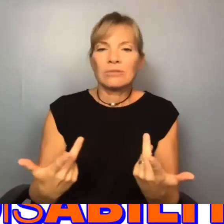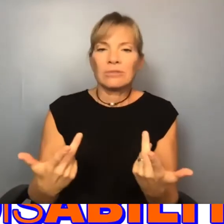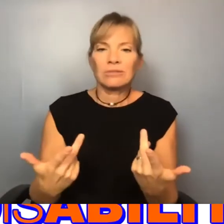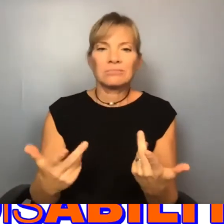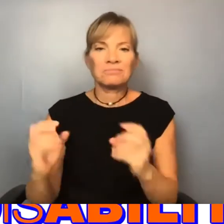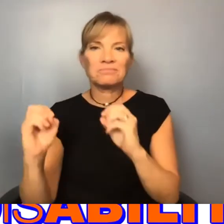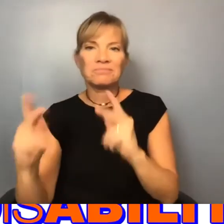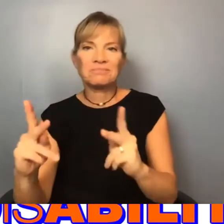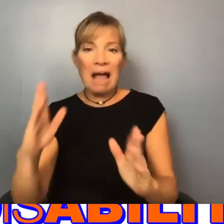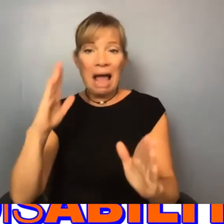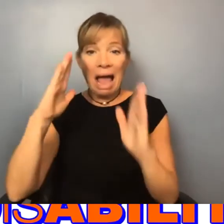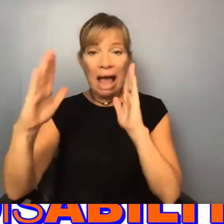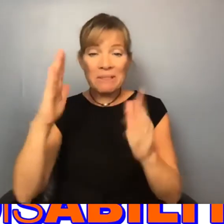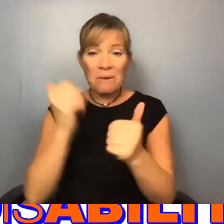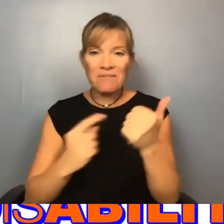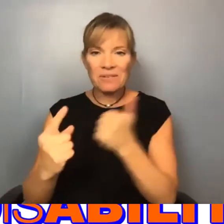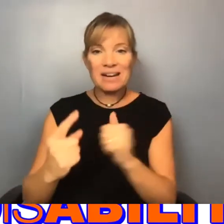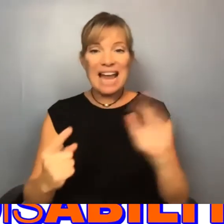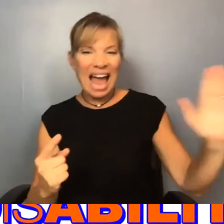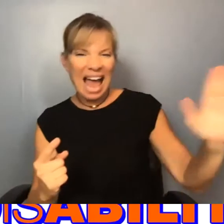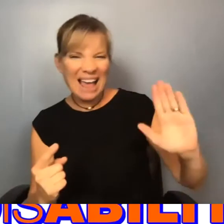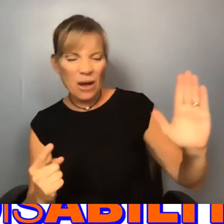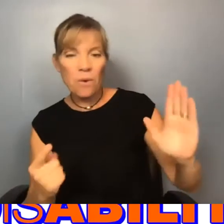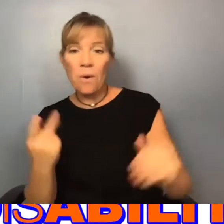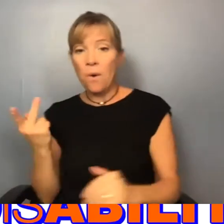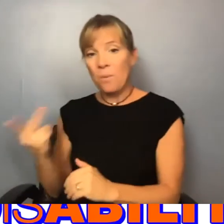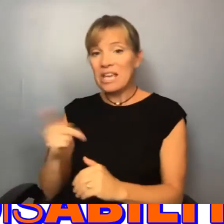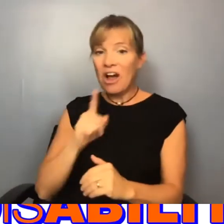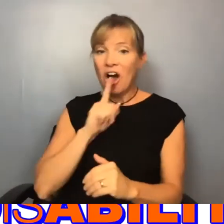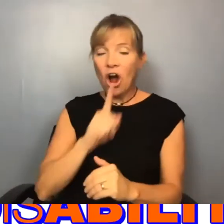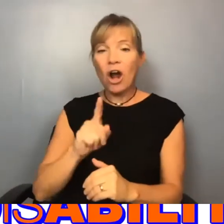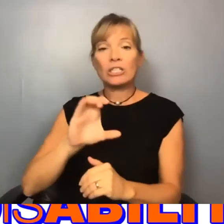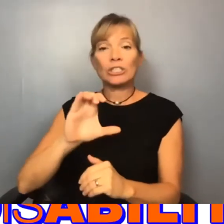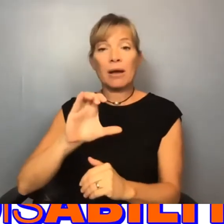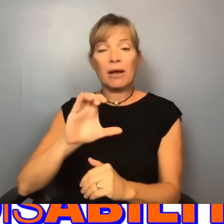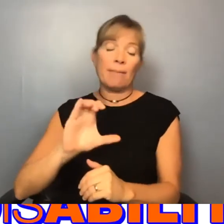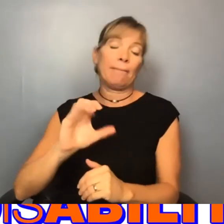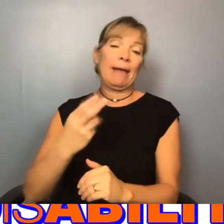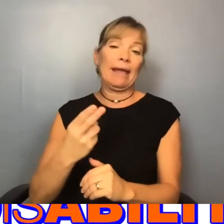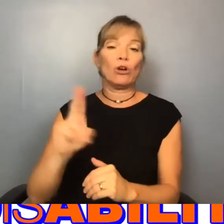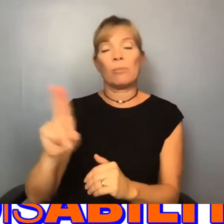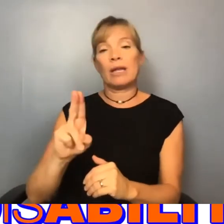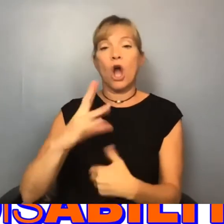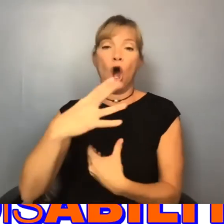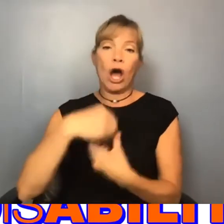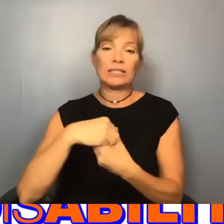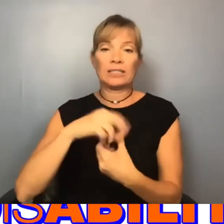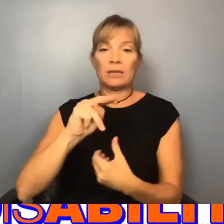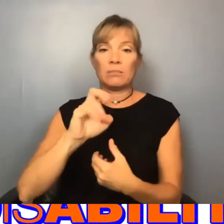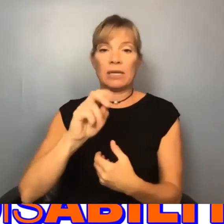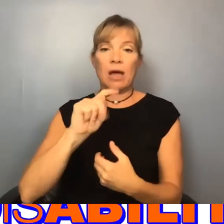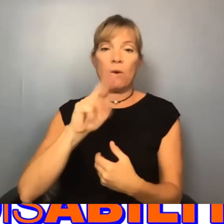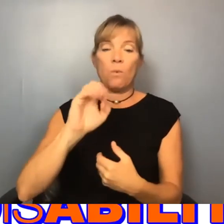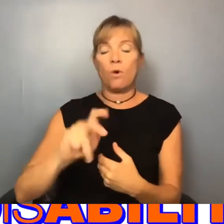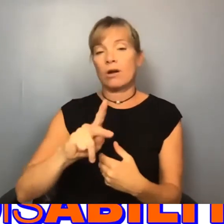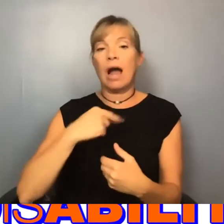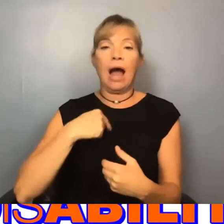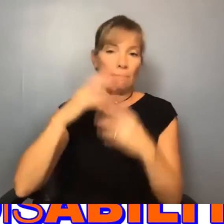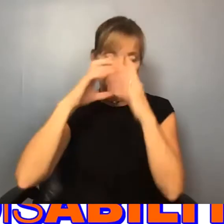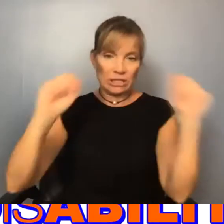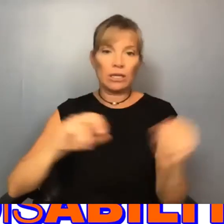Okay hello everyone. Hello. We are the Champaign-Urbana Autism Network. I am Julie Palermo and I'm the president